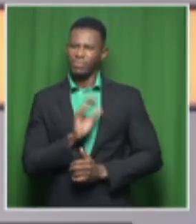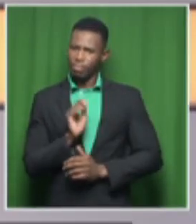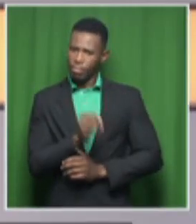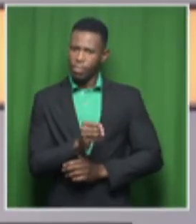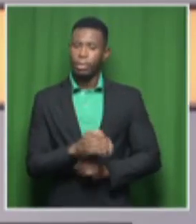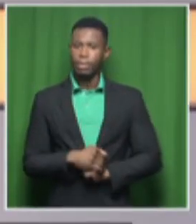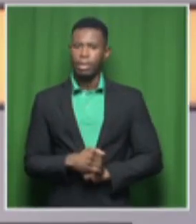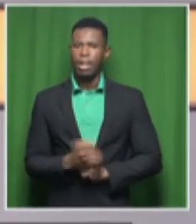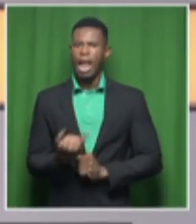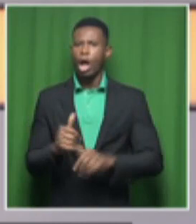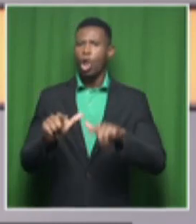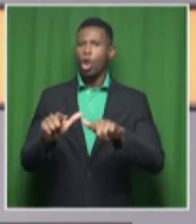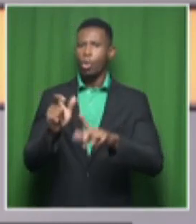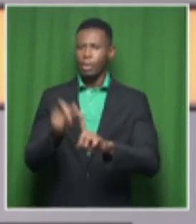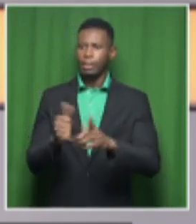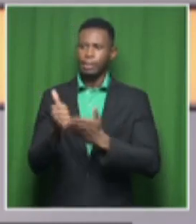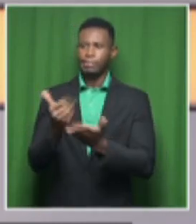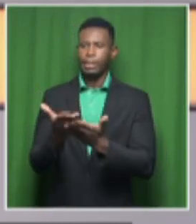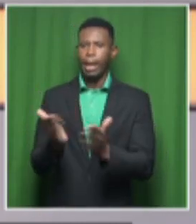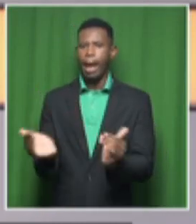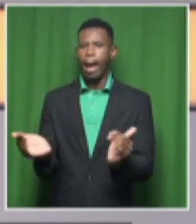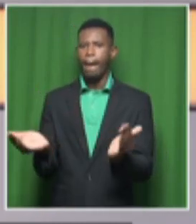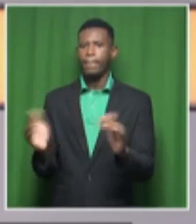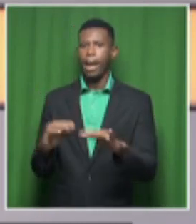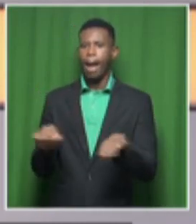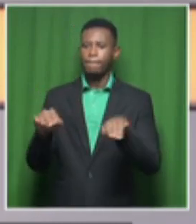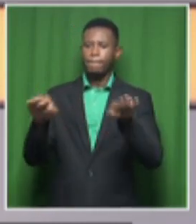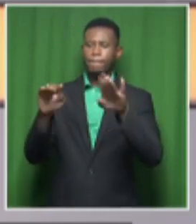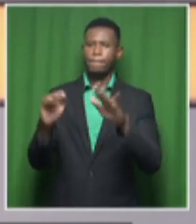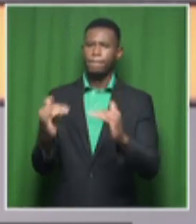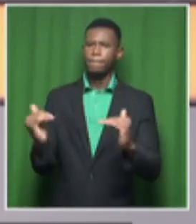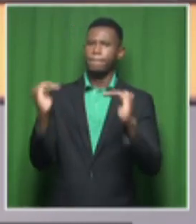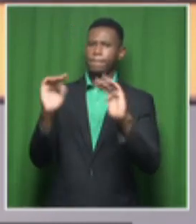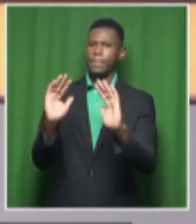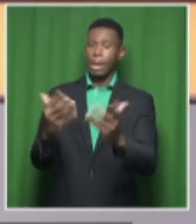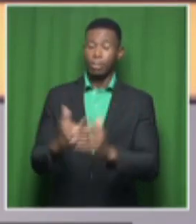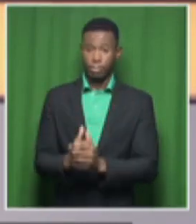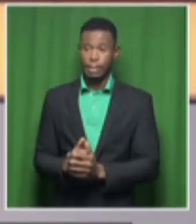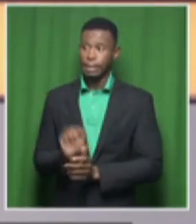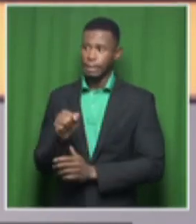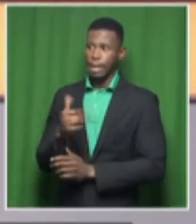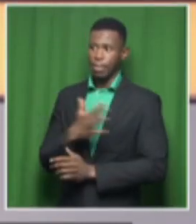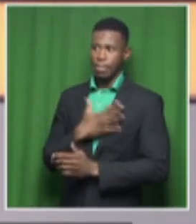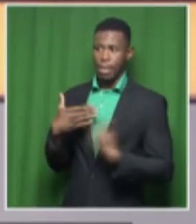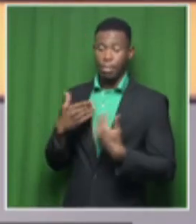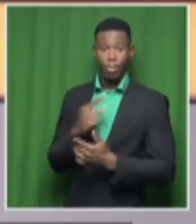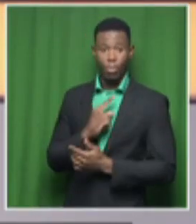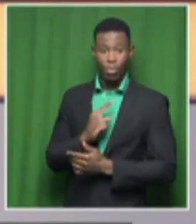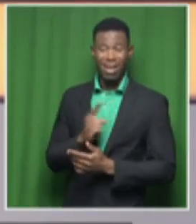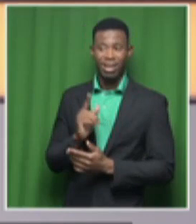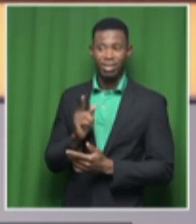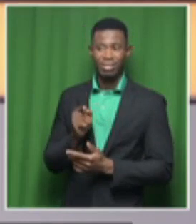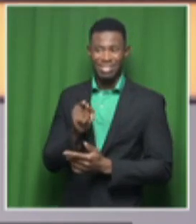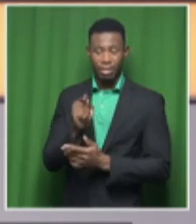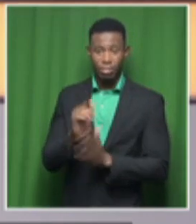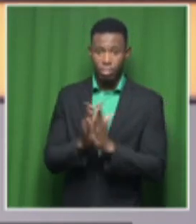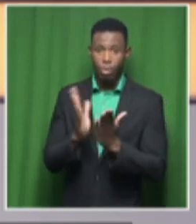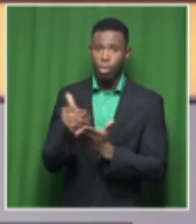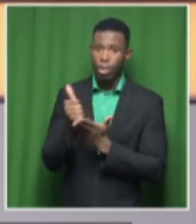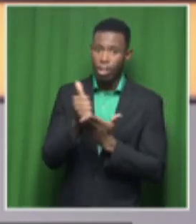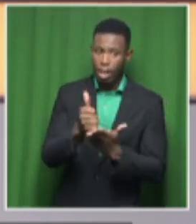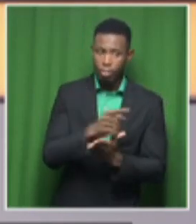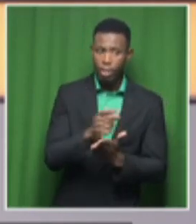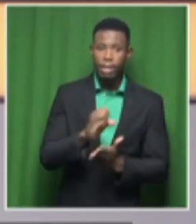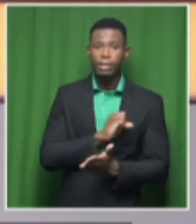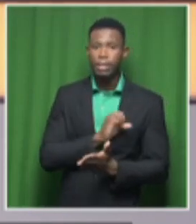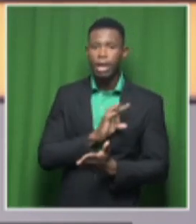actually glad that you touched on that, because this will come in very, very handy for employees who feel overlooked in the